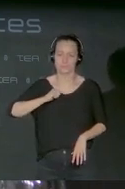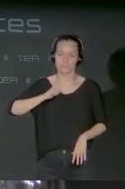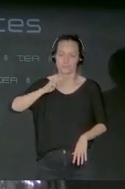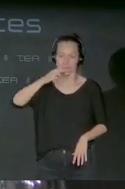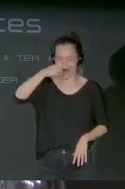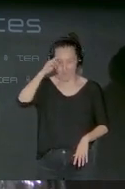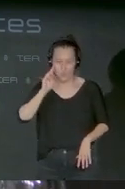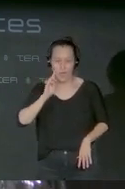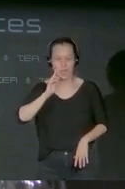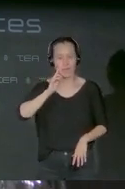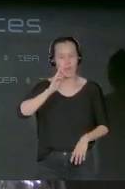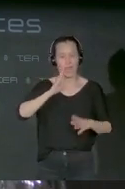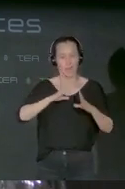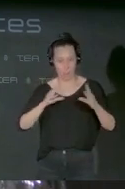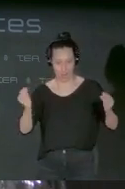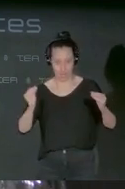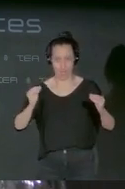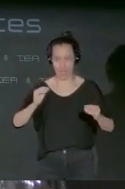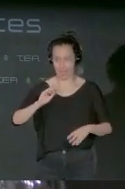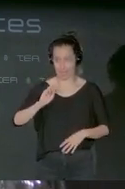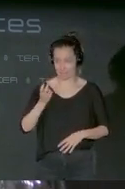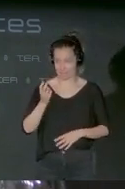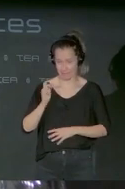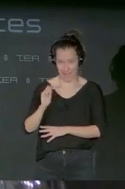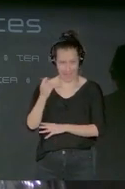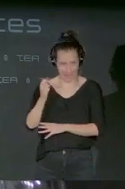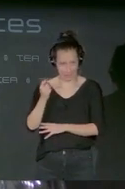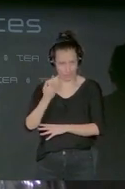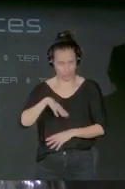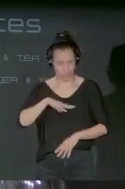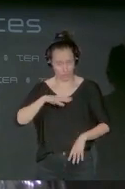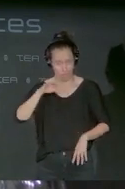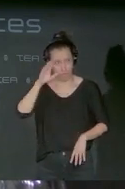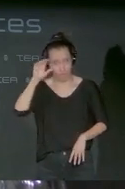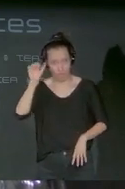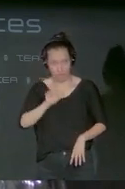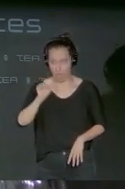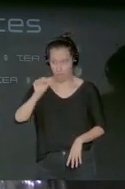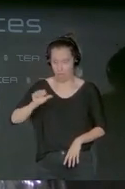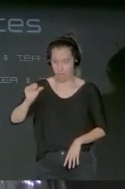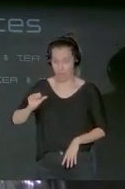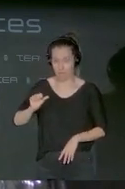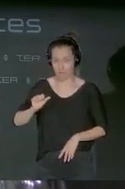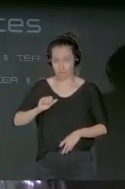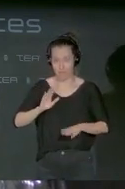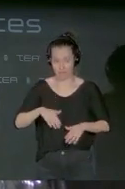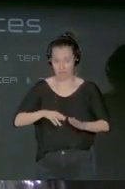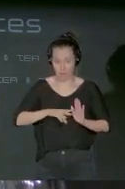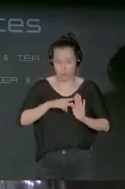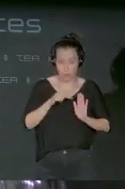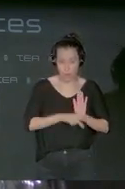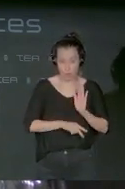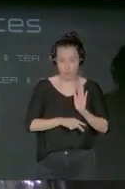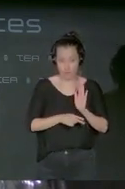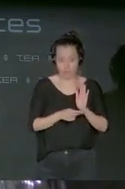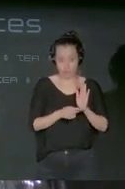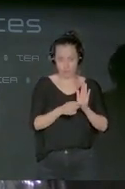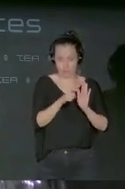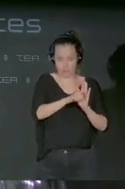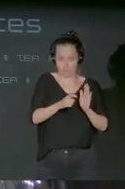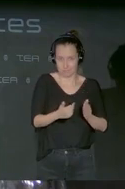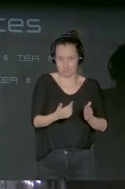And combined, this voice, of course, is heard by policymakers, and they are bringing it to the agenda. So we are now